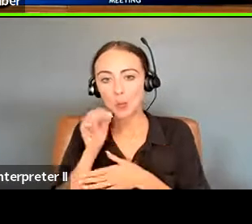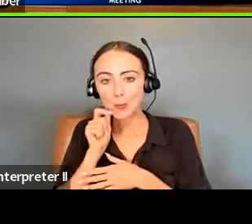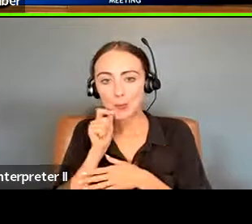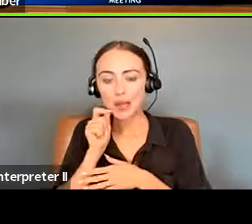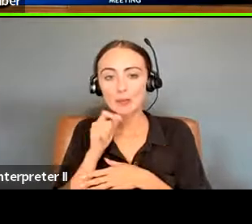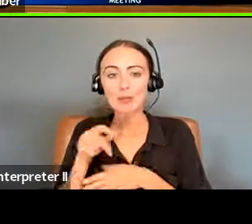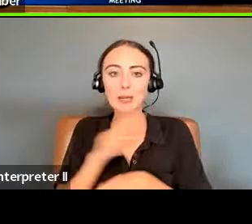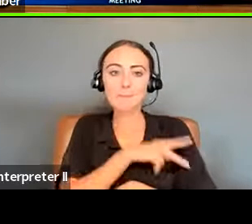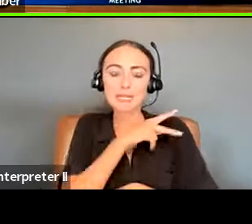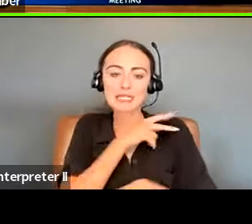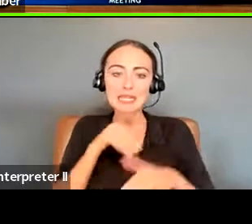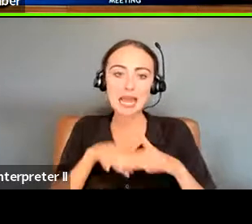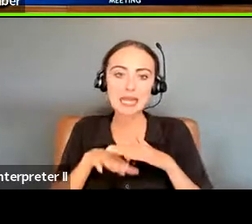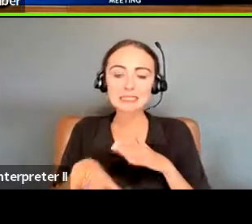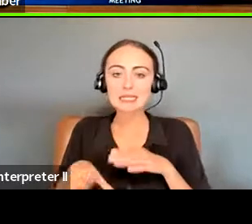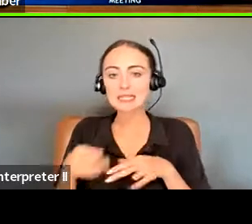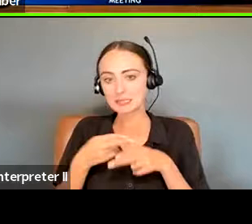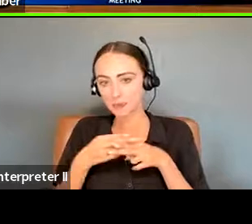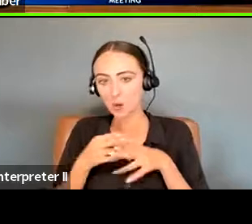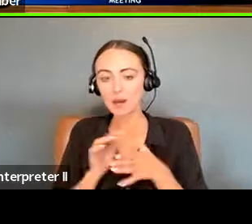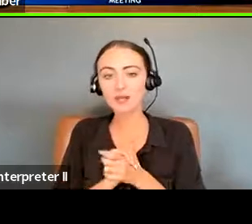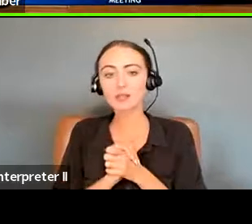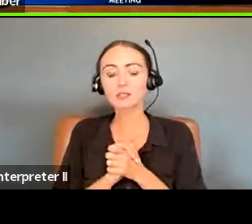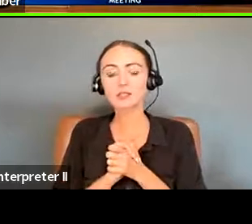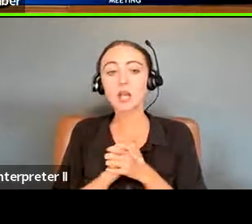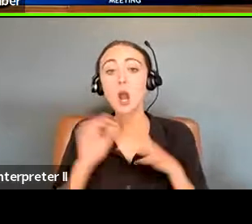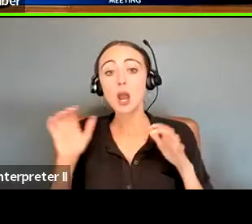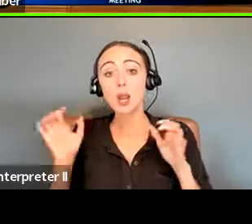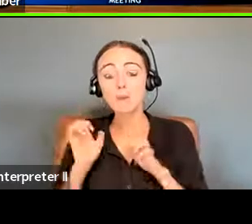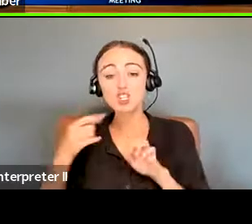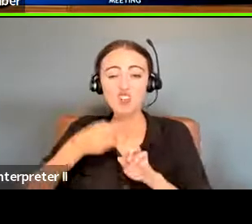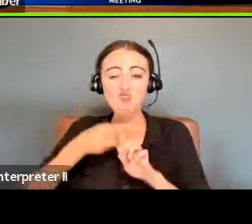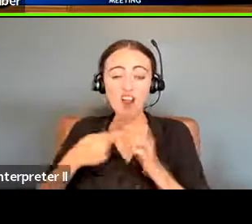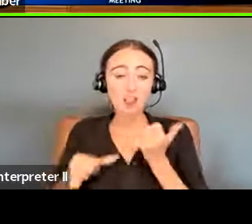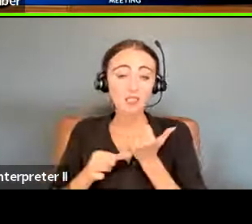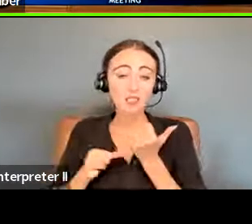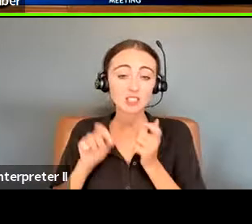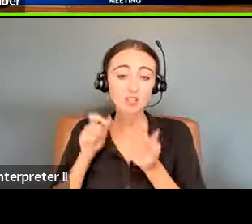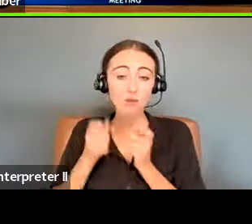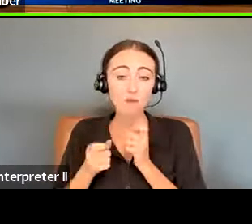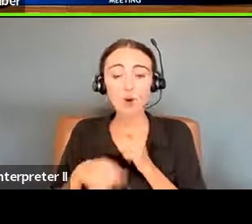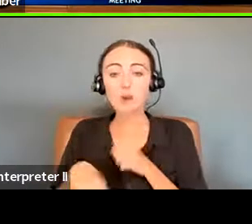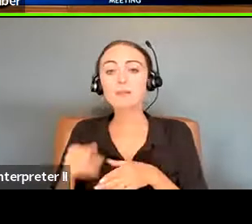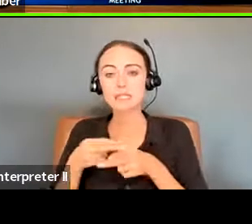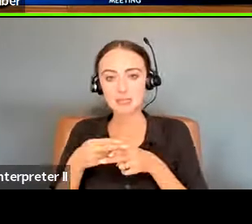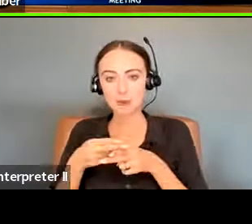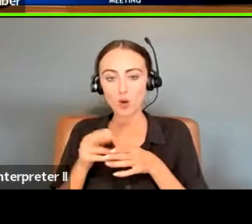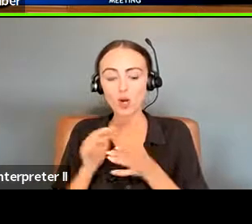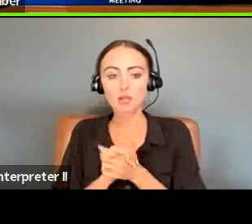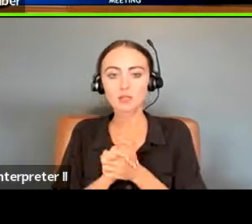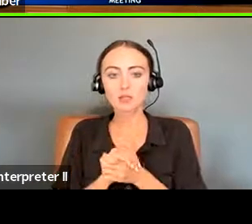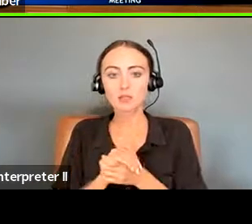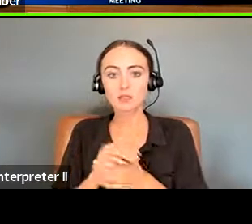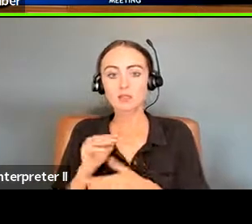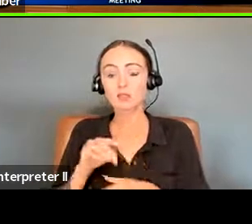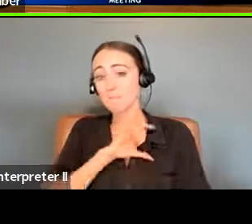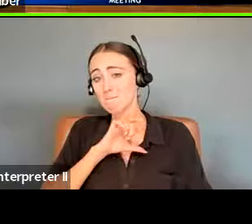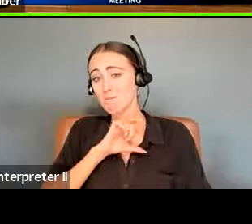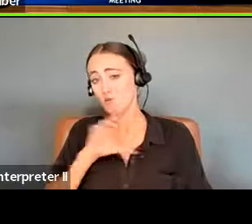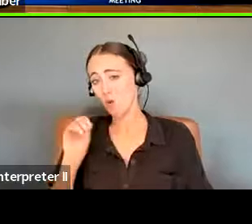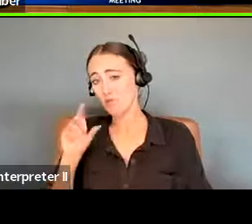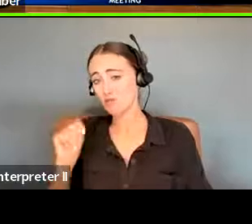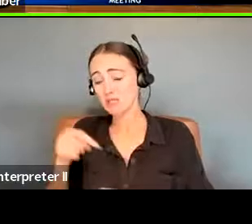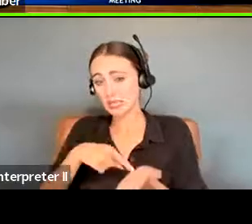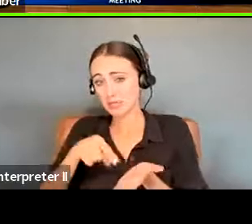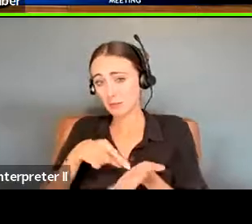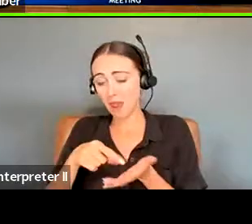patients access second temporary, emergency rental assistance reform temporary, Metropolitan Police Department overtime